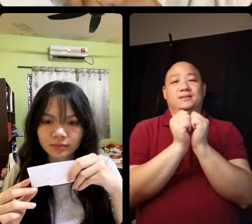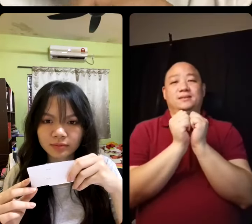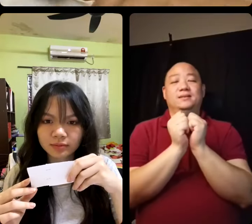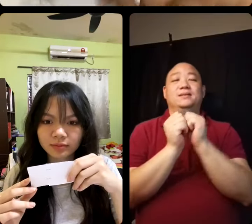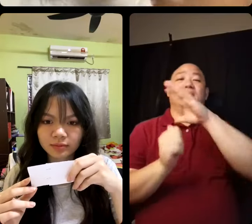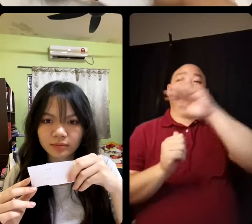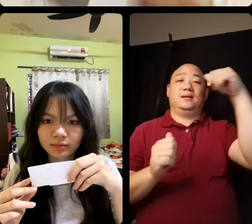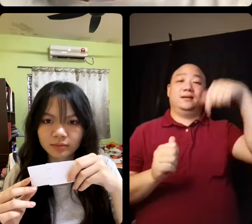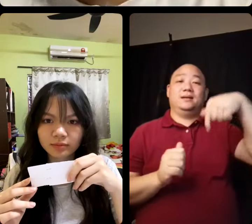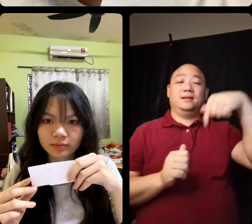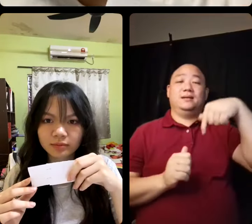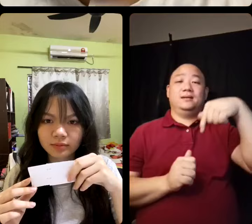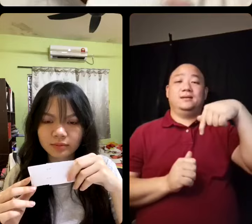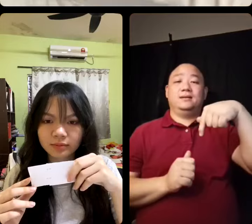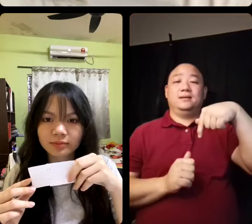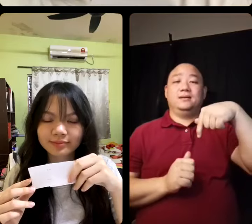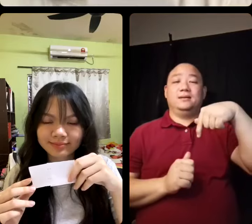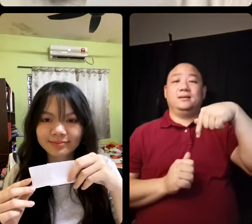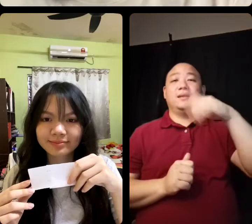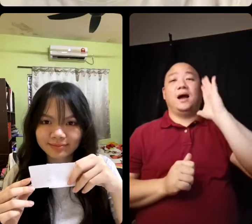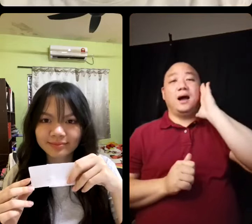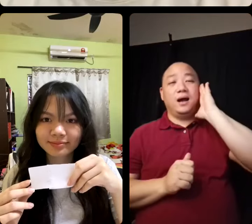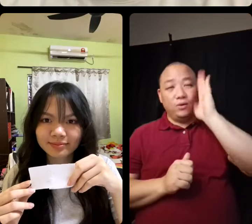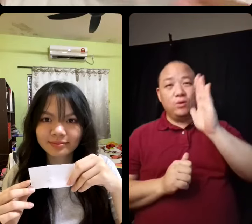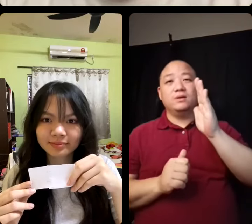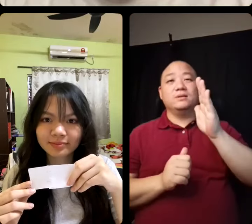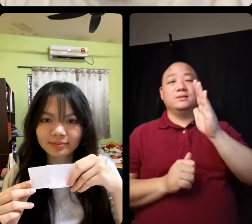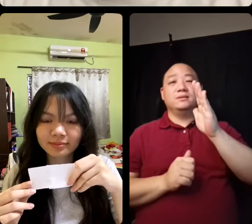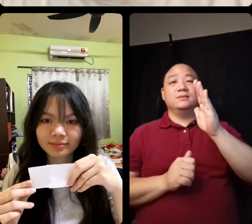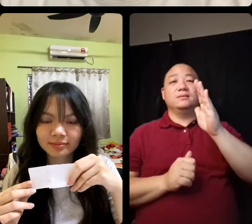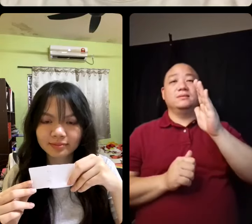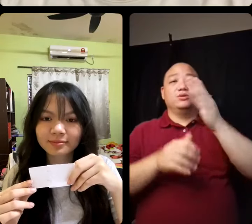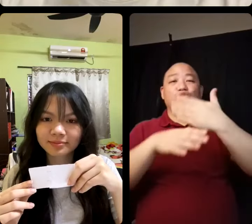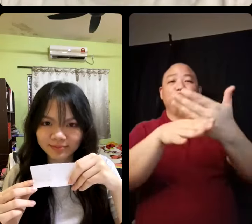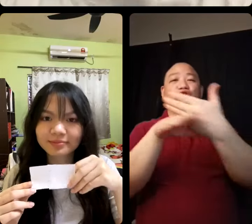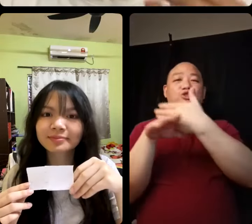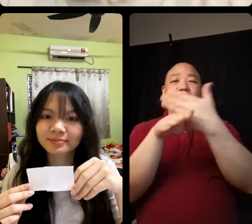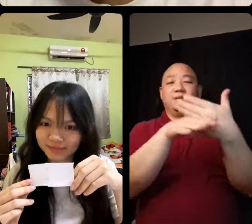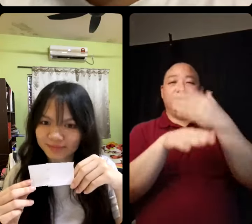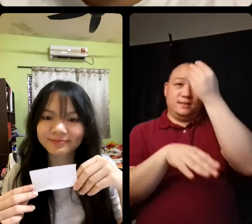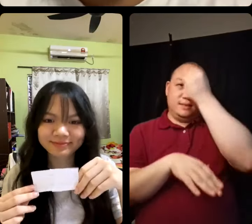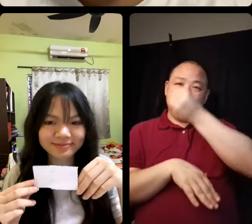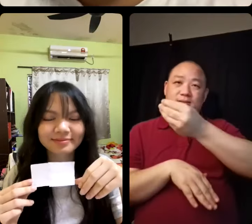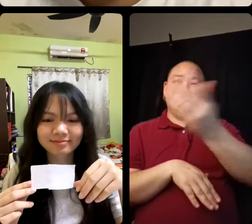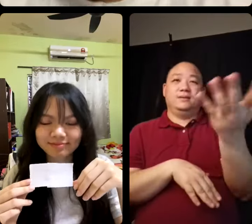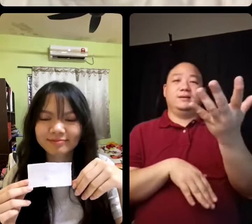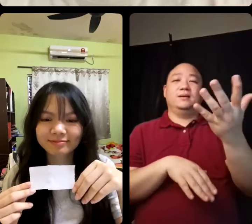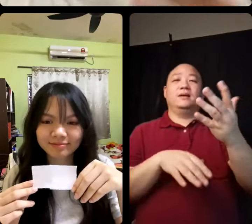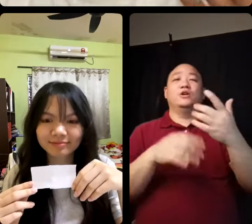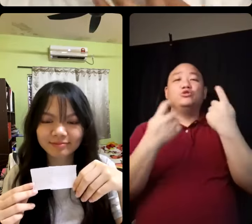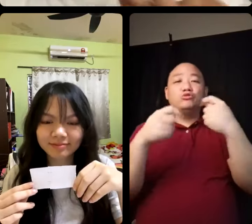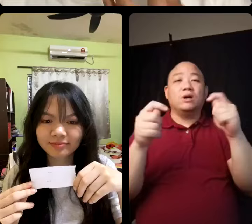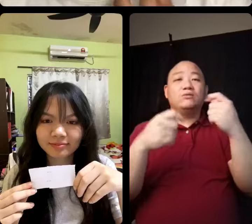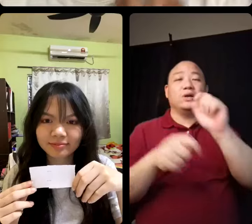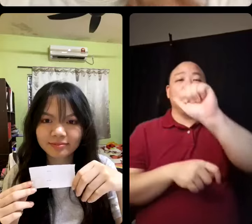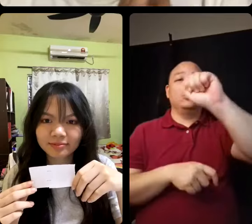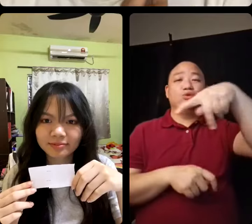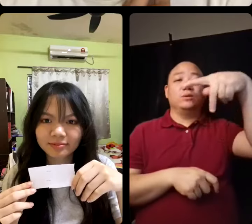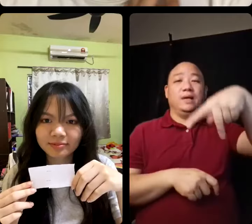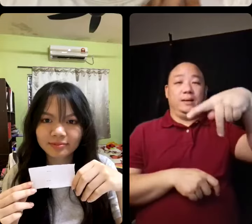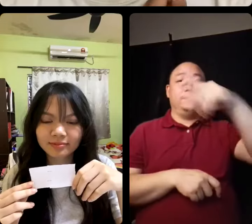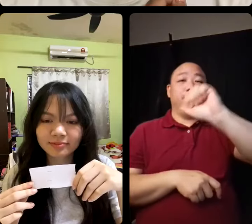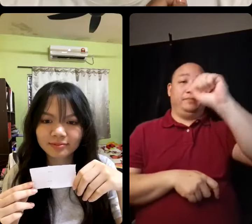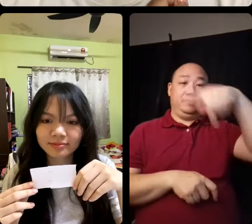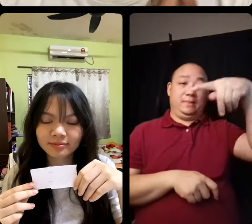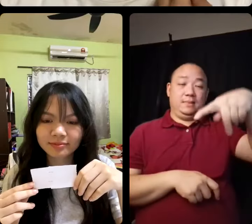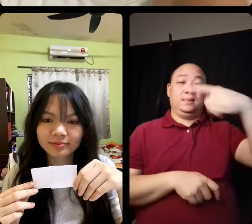session, I'm going to share a few apps as well to everyone that you can try out to manage your time a little bit better. So for myself